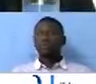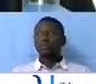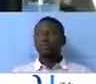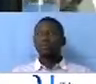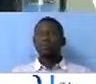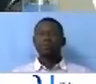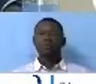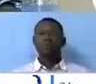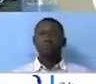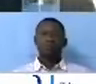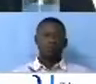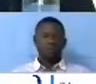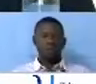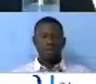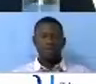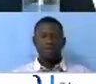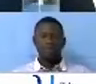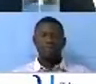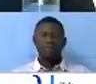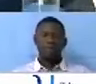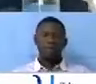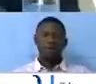Well, we have had Haidara.